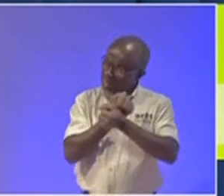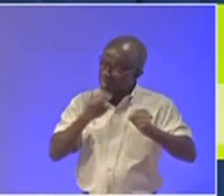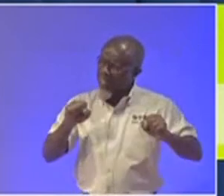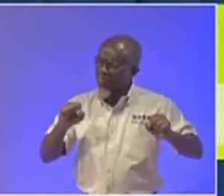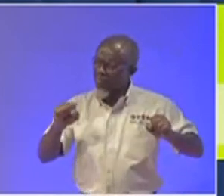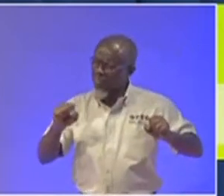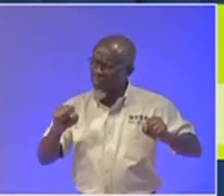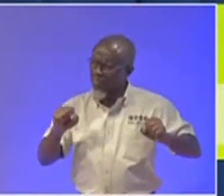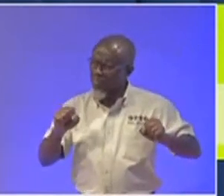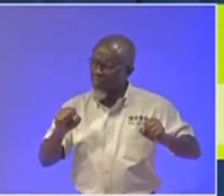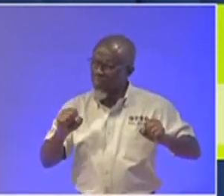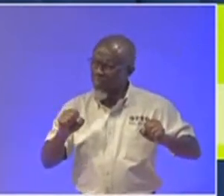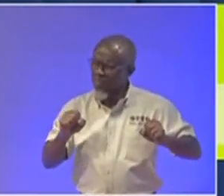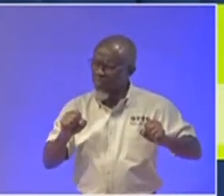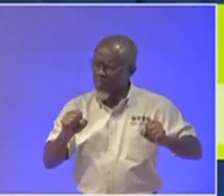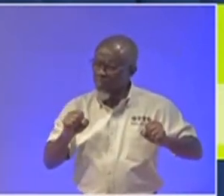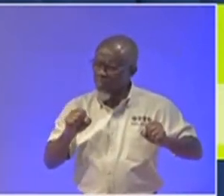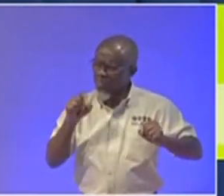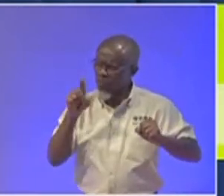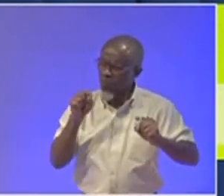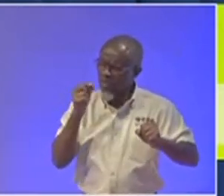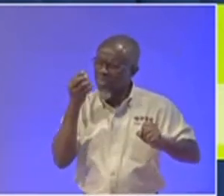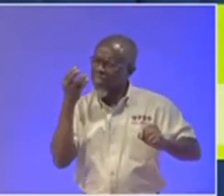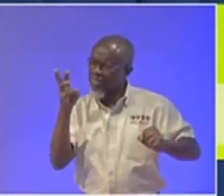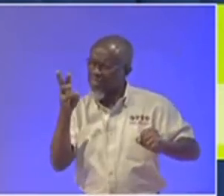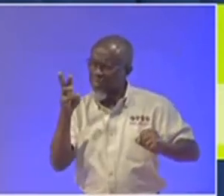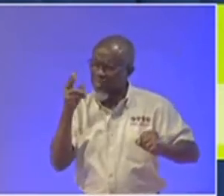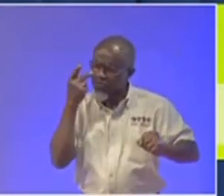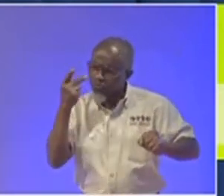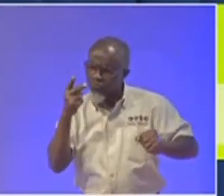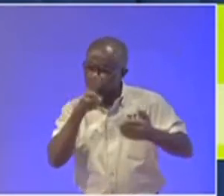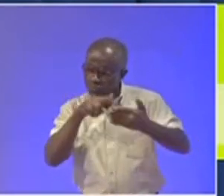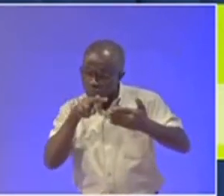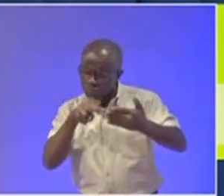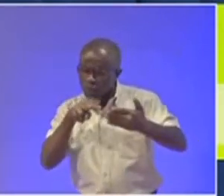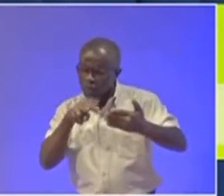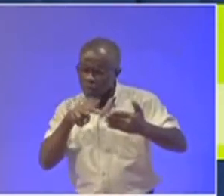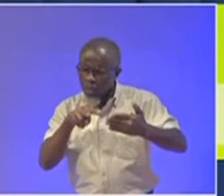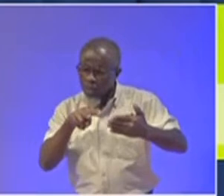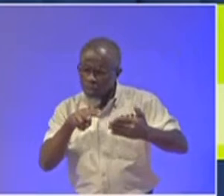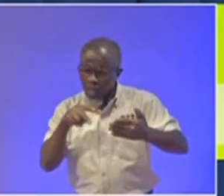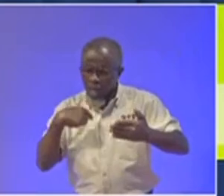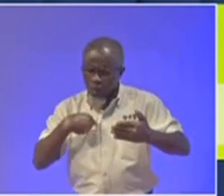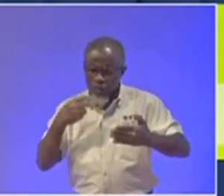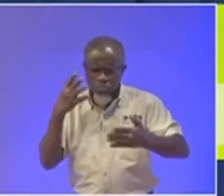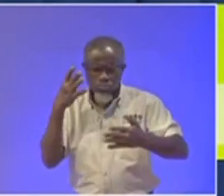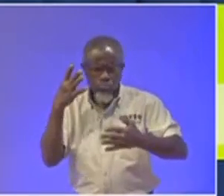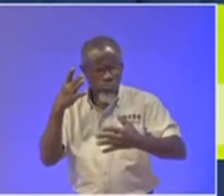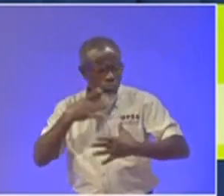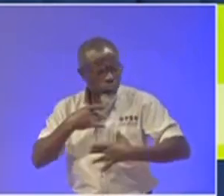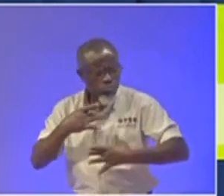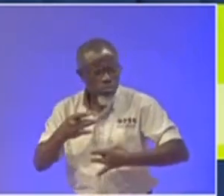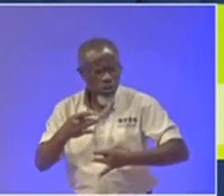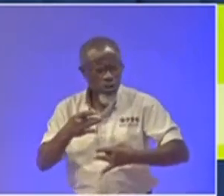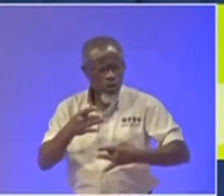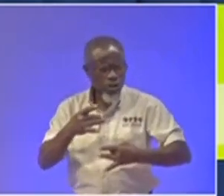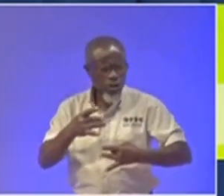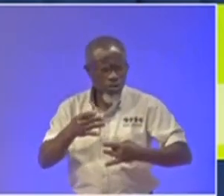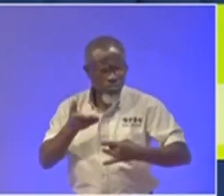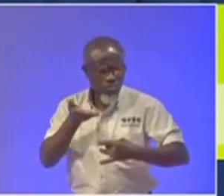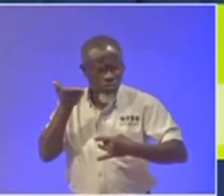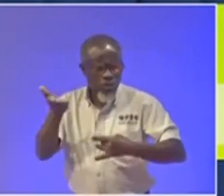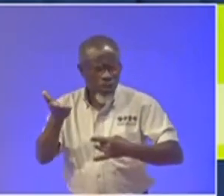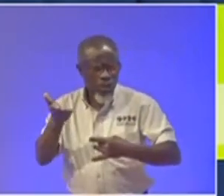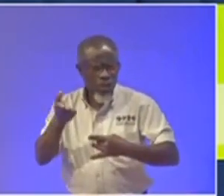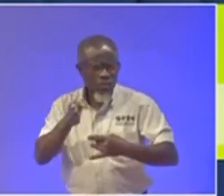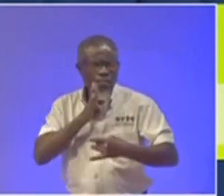the PEARLS data on reading, and I was interested in the fact that bullying in school is one